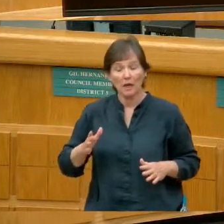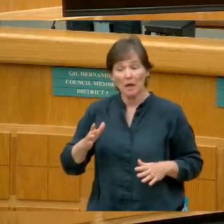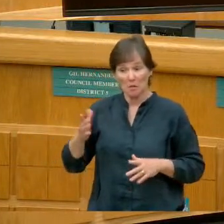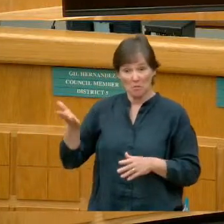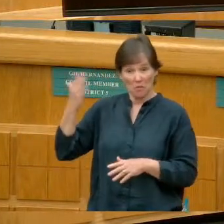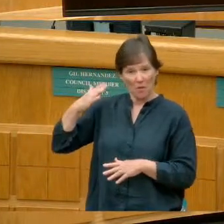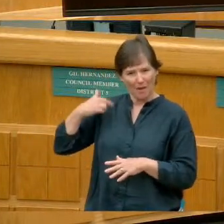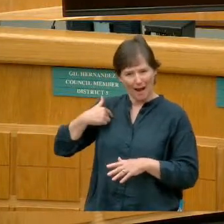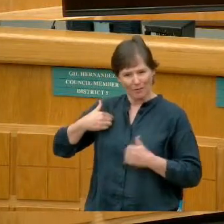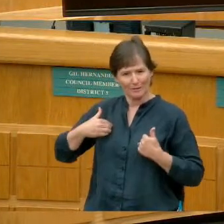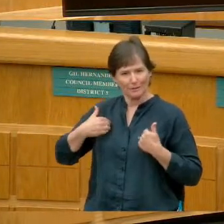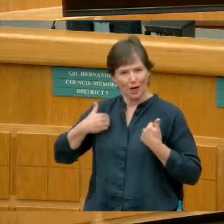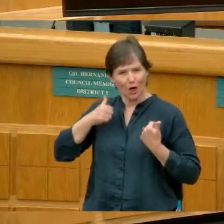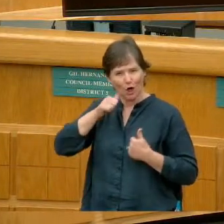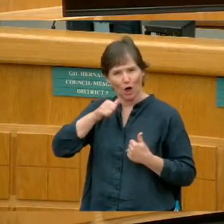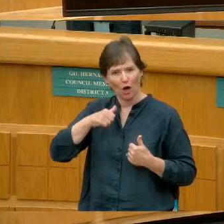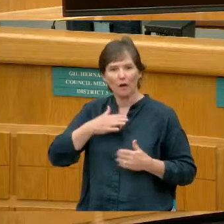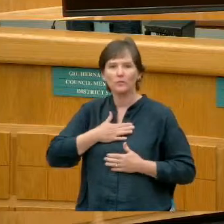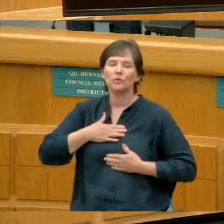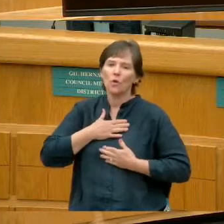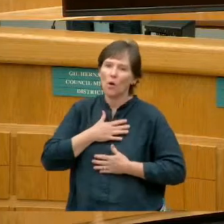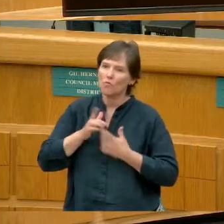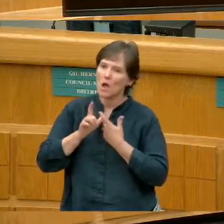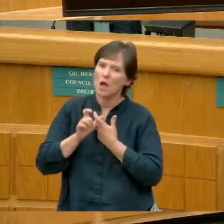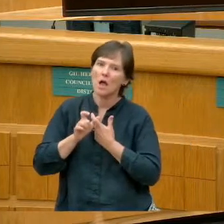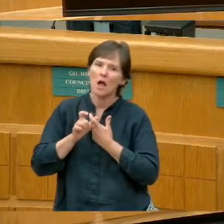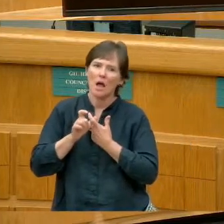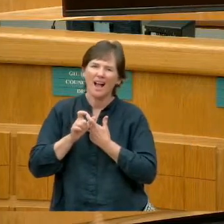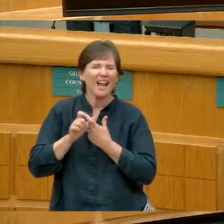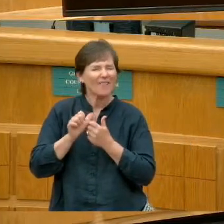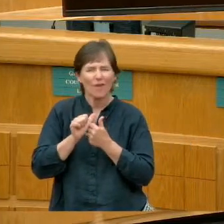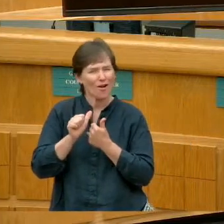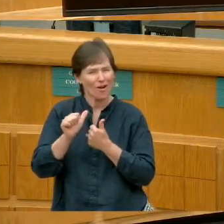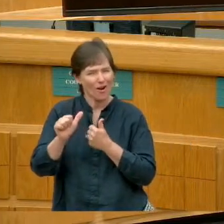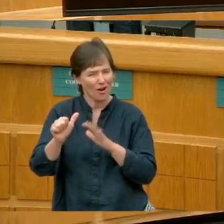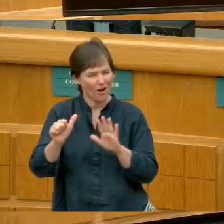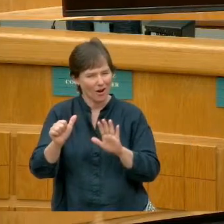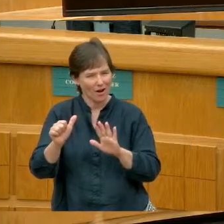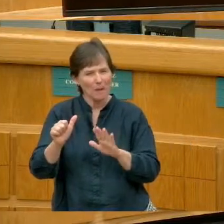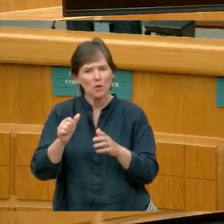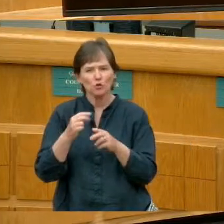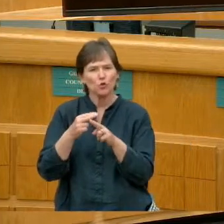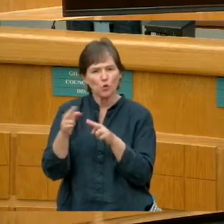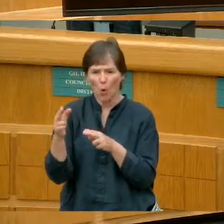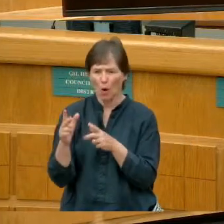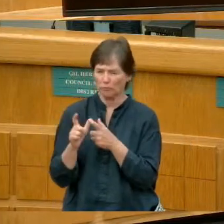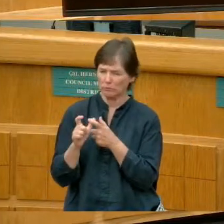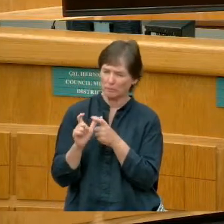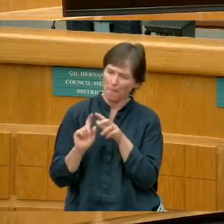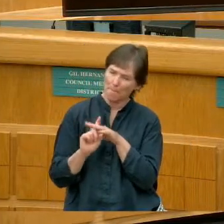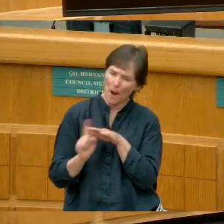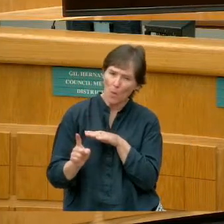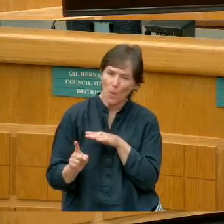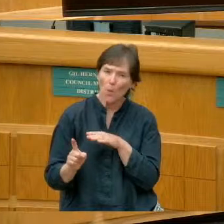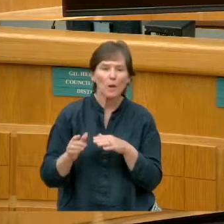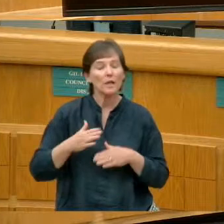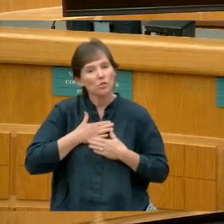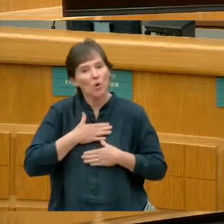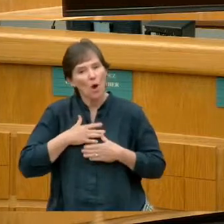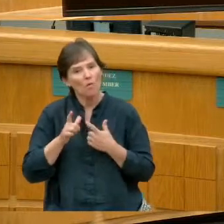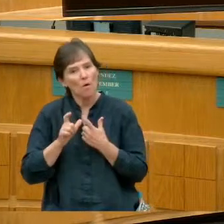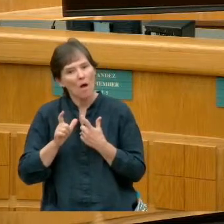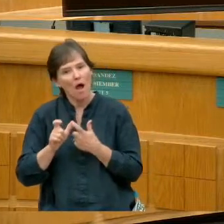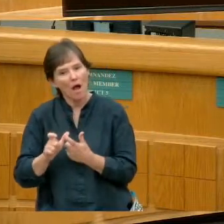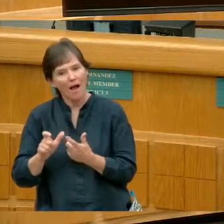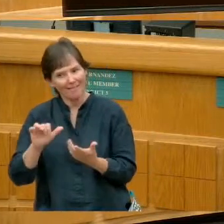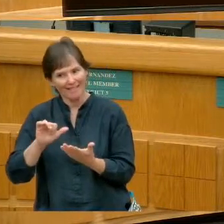run, and I was never good at the long distance running. I always liked sprints, and that's kind of almost been a